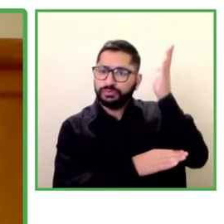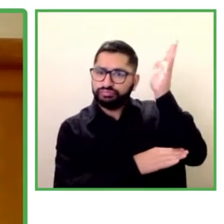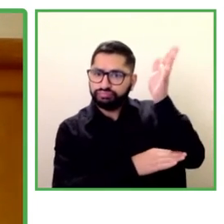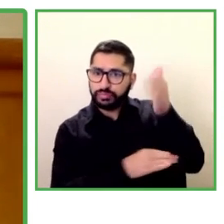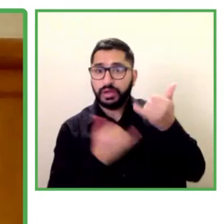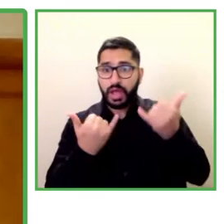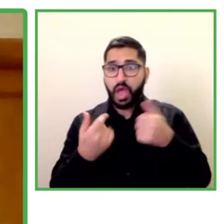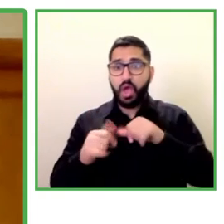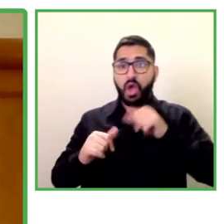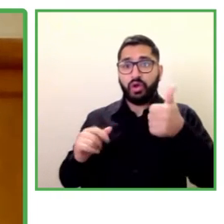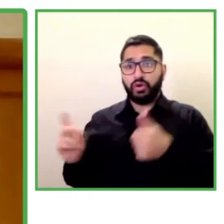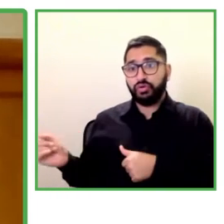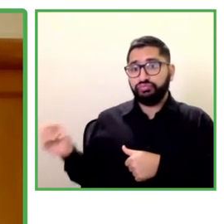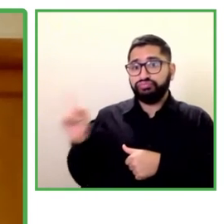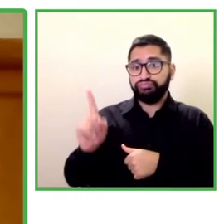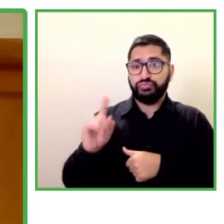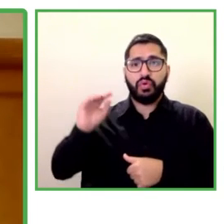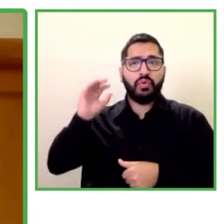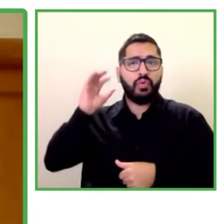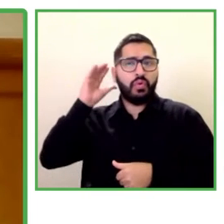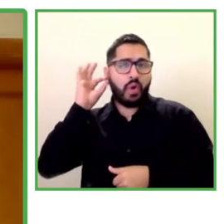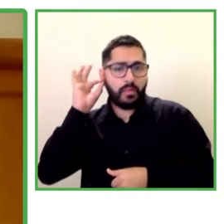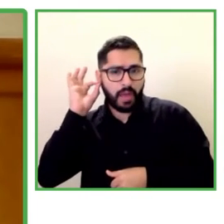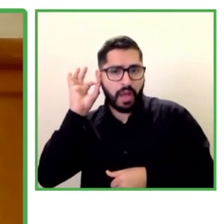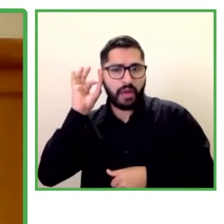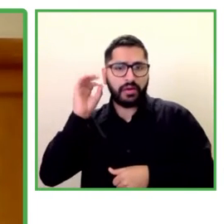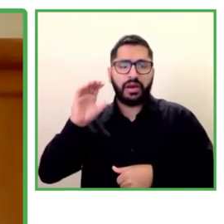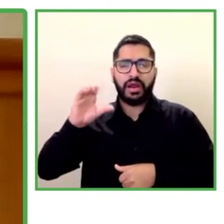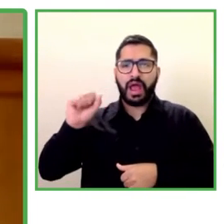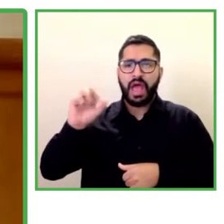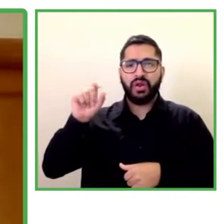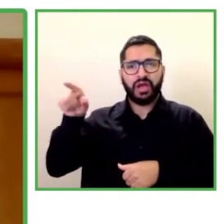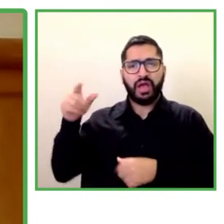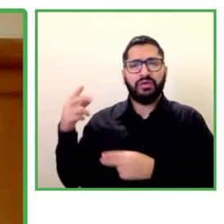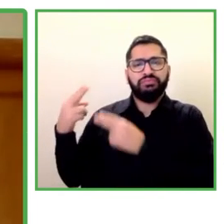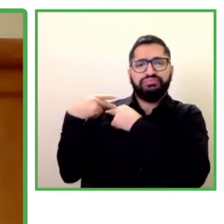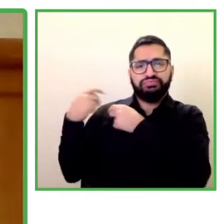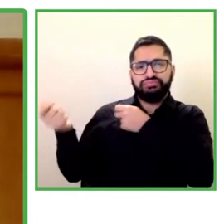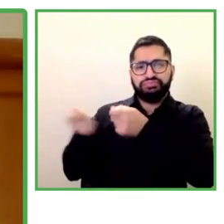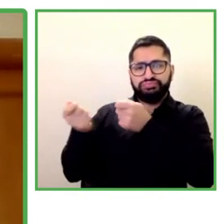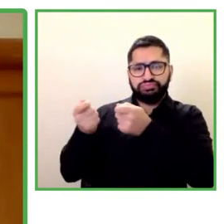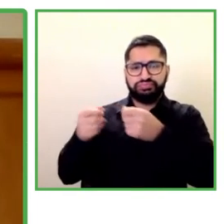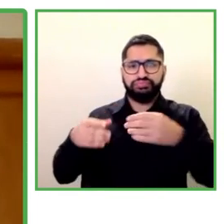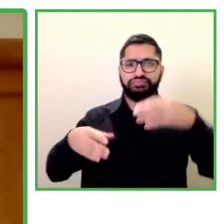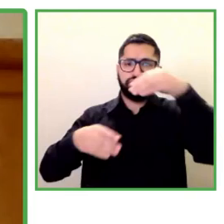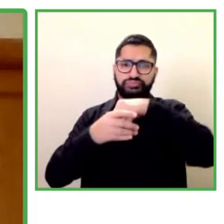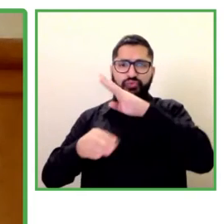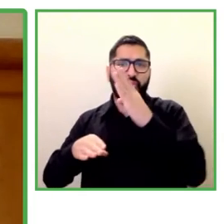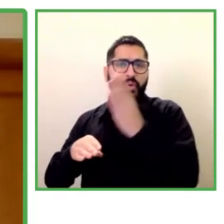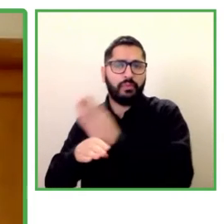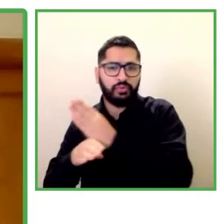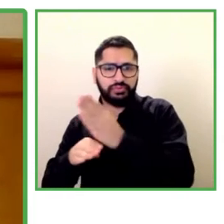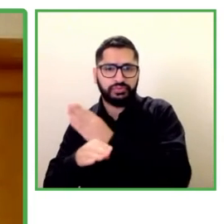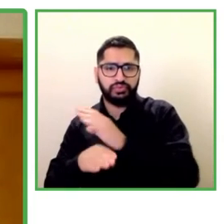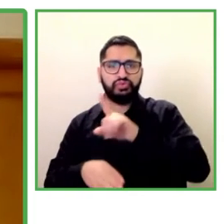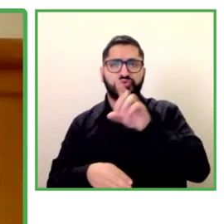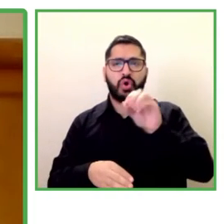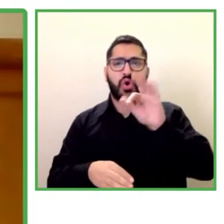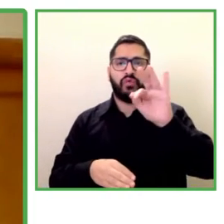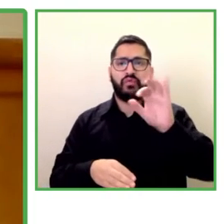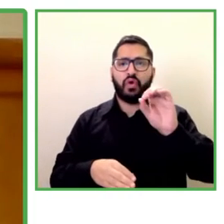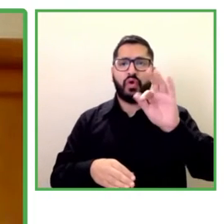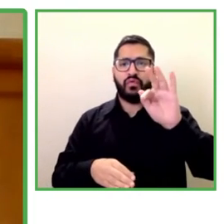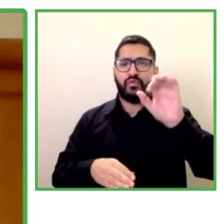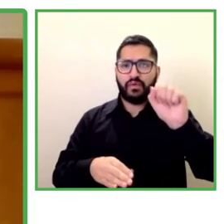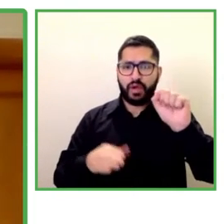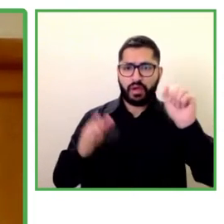to Ms. Carolina Jensen, Executive Coordinator of the Network of Inclusive Companies within SOFOFA,